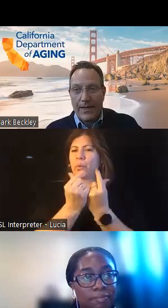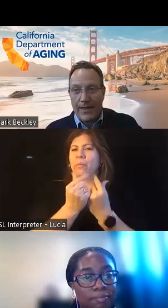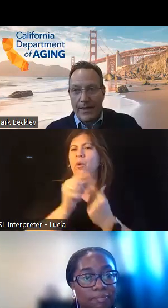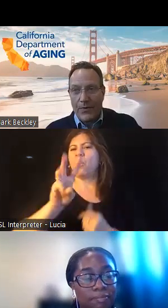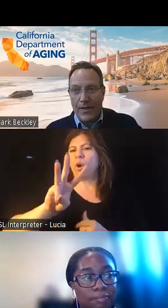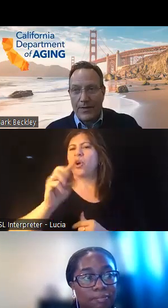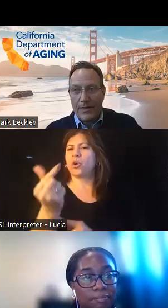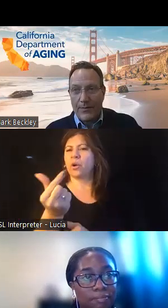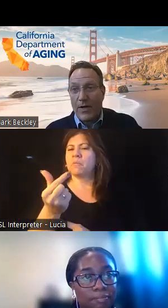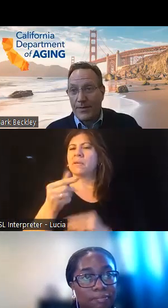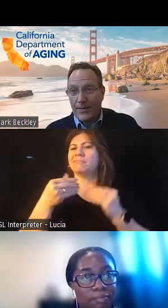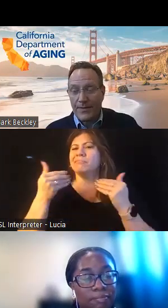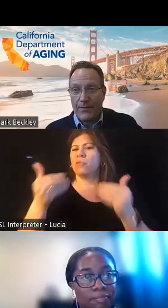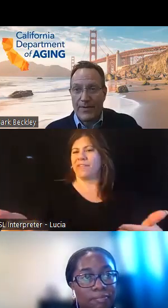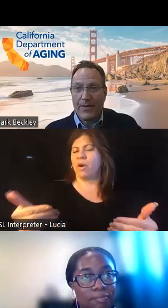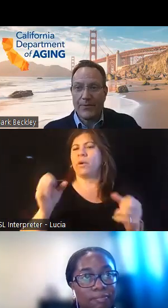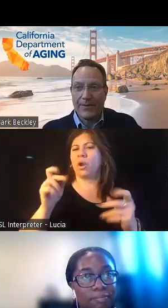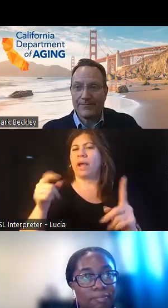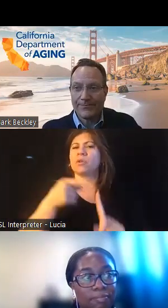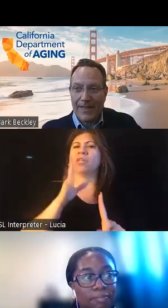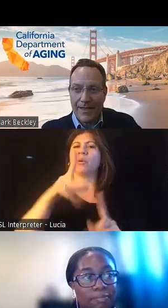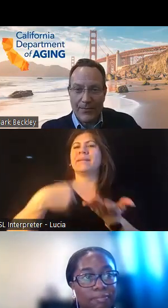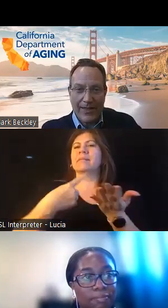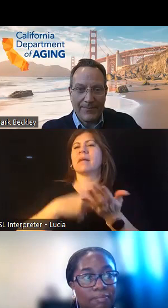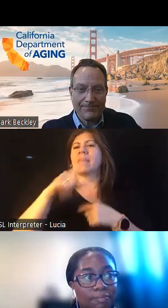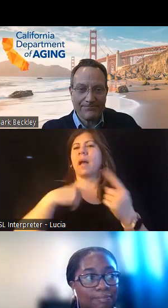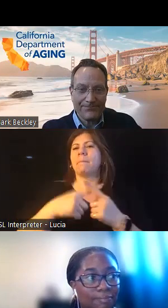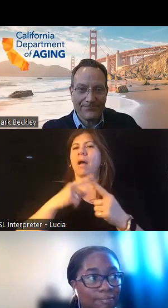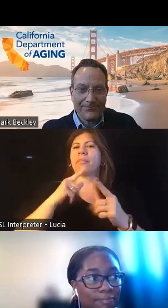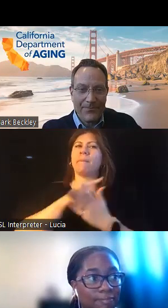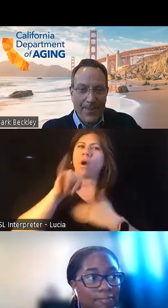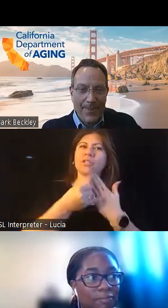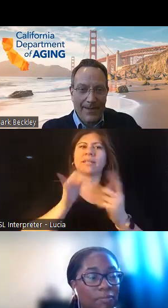the project processes that we'll be following. Brandy.